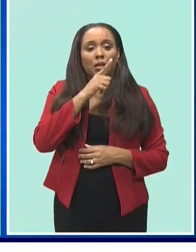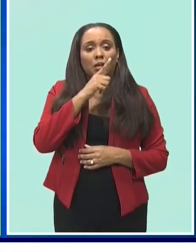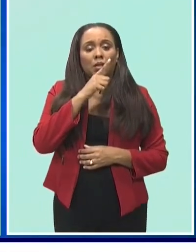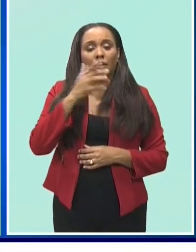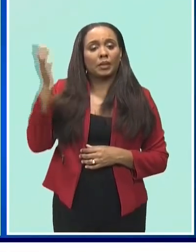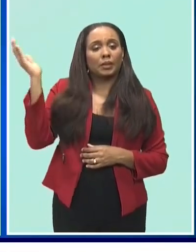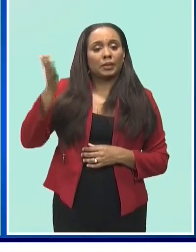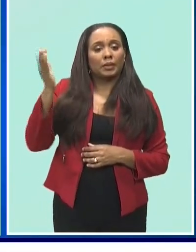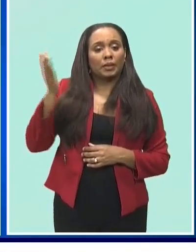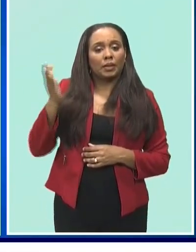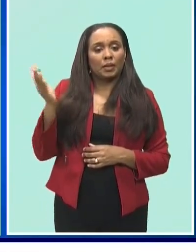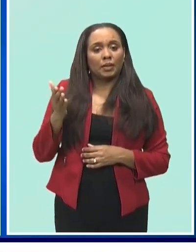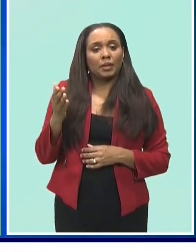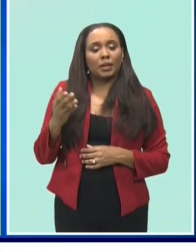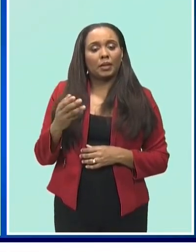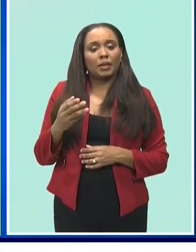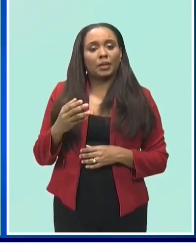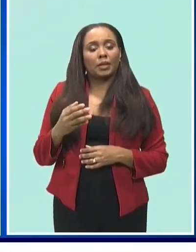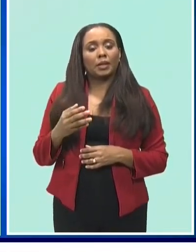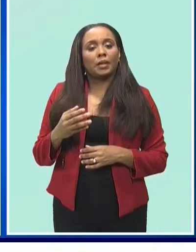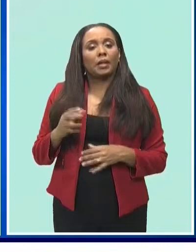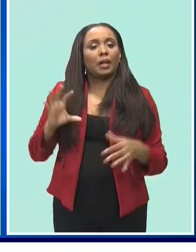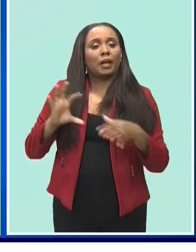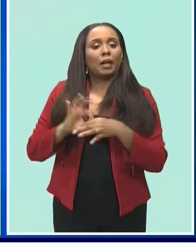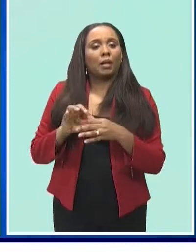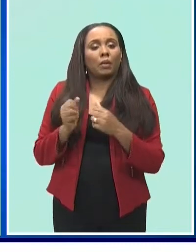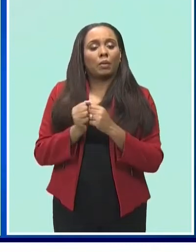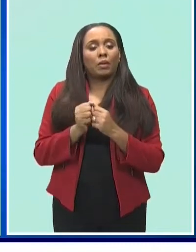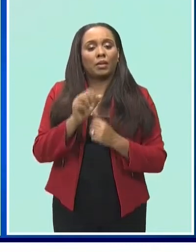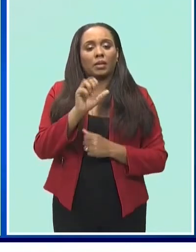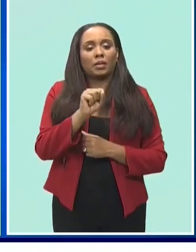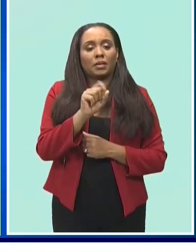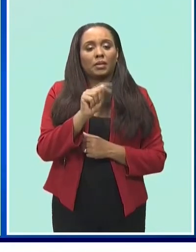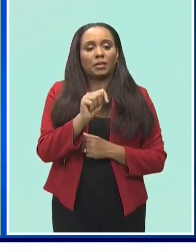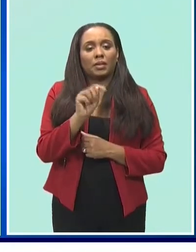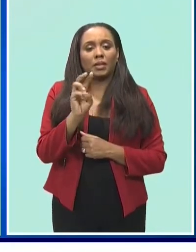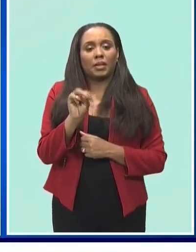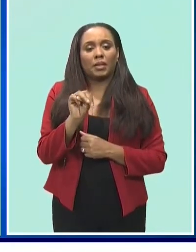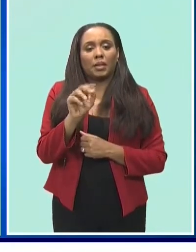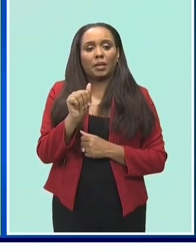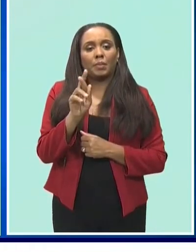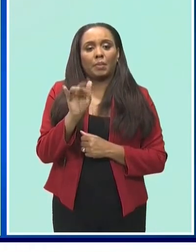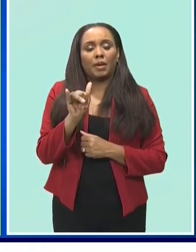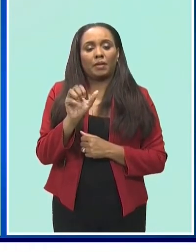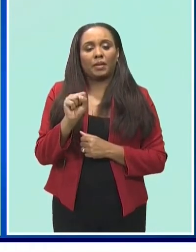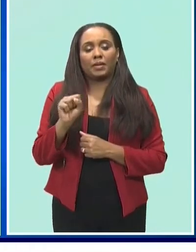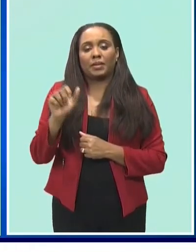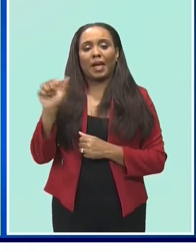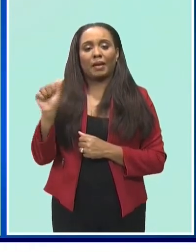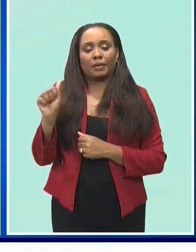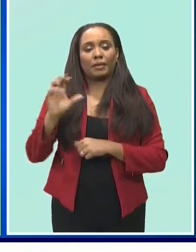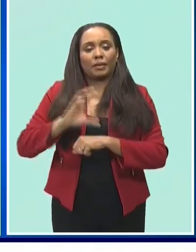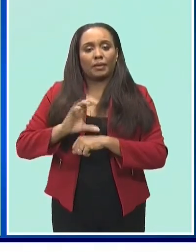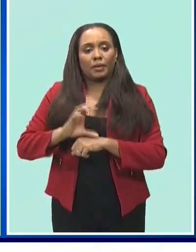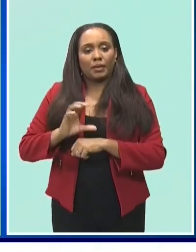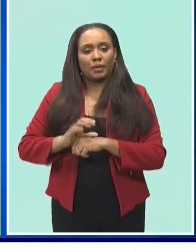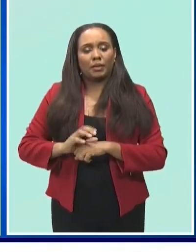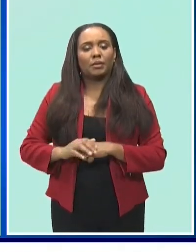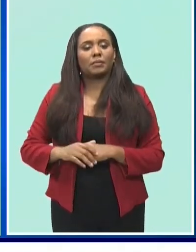series hosted by the St. Mary's Anglican Church. He was speaking on the topic St. Mary's, an oasis in the